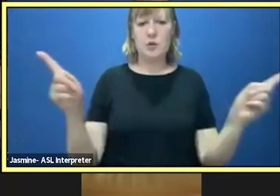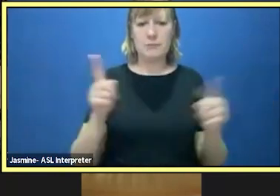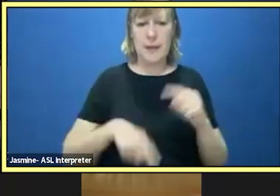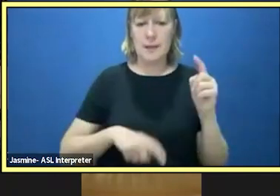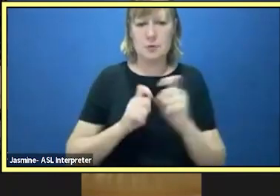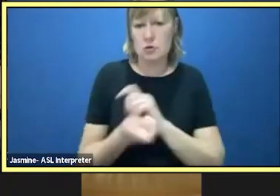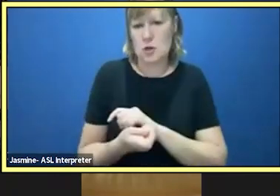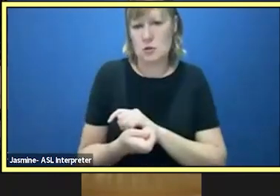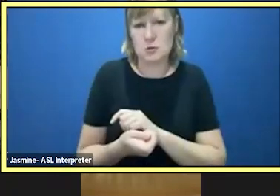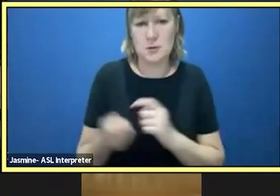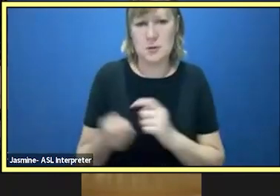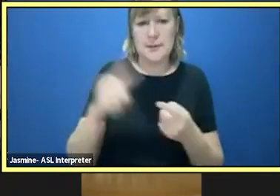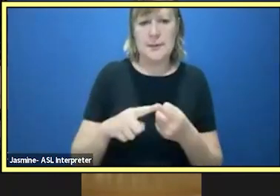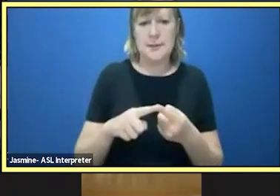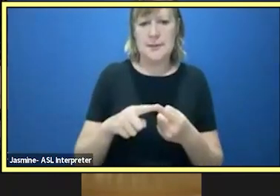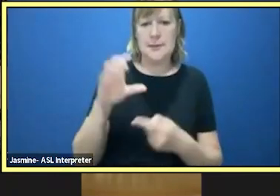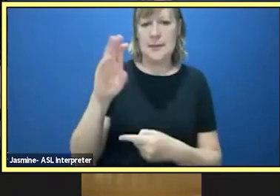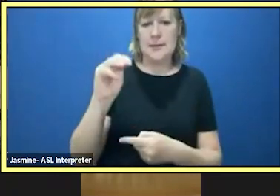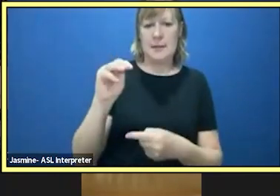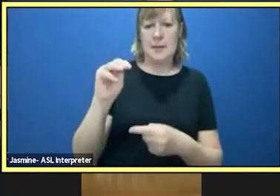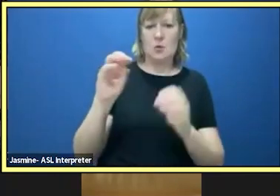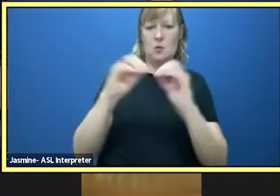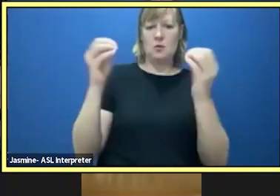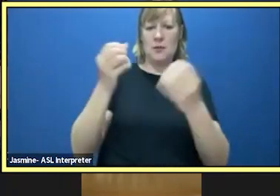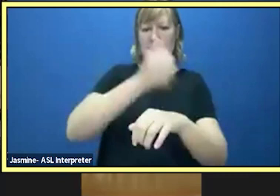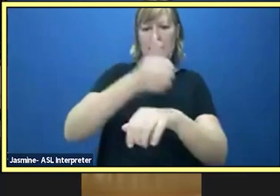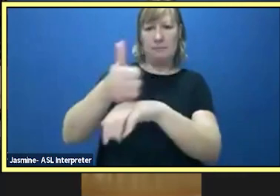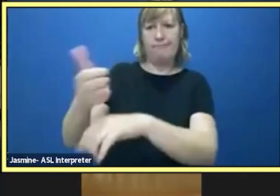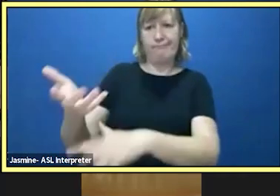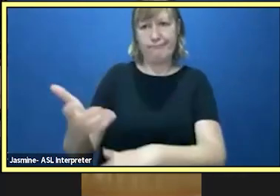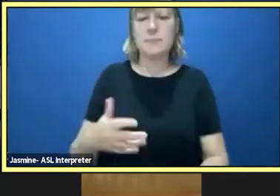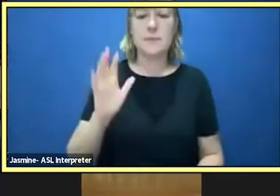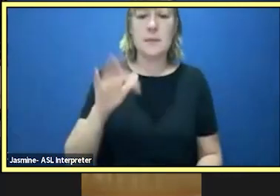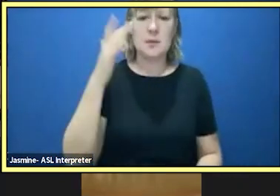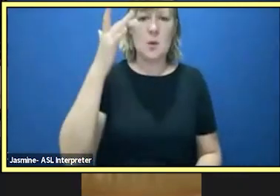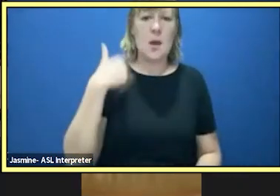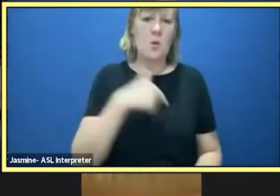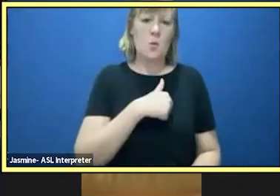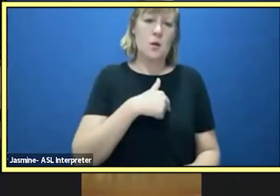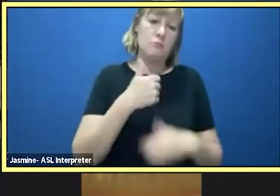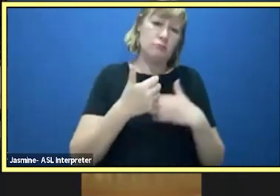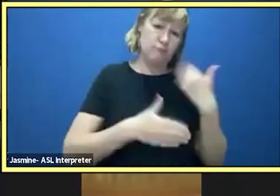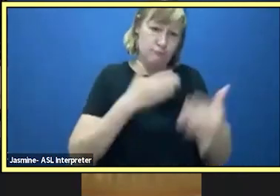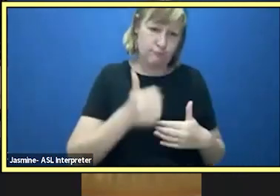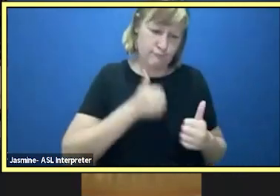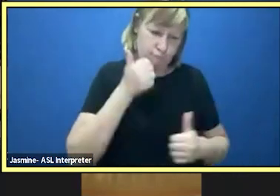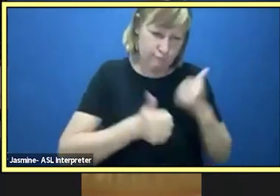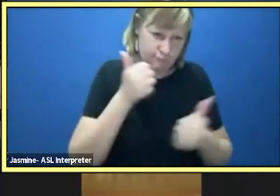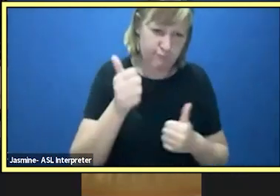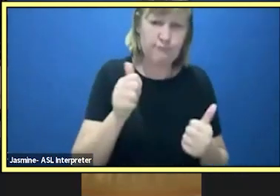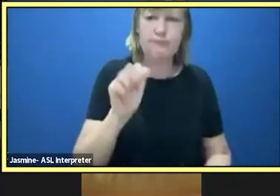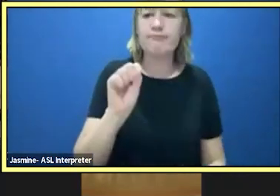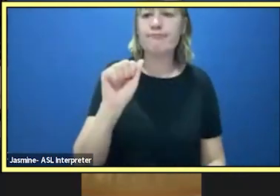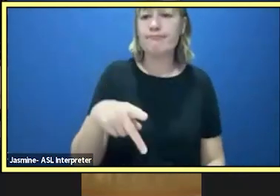So that's why we are working to get this implemented as soon as we can. On a related note, Karen Schmidt just asked